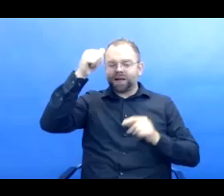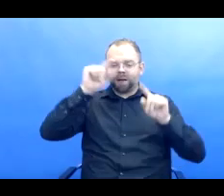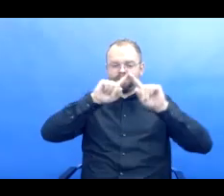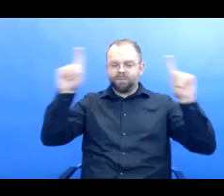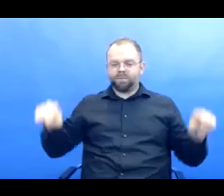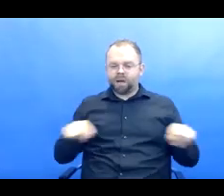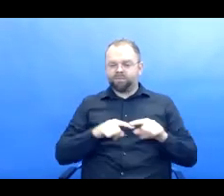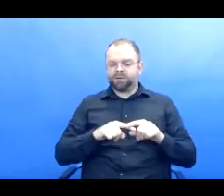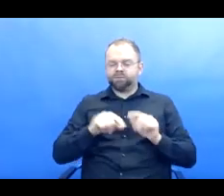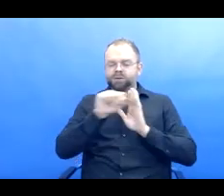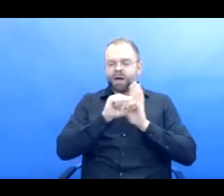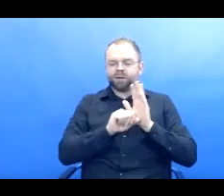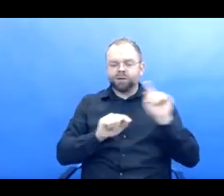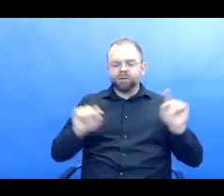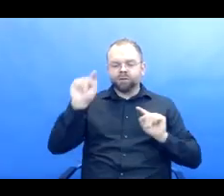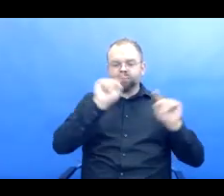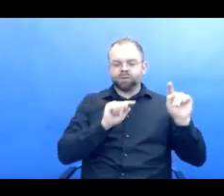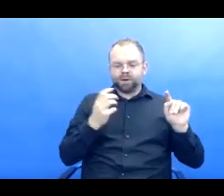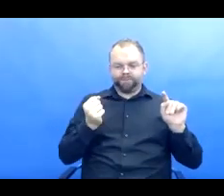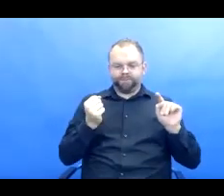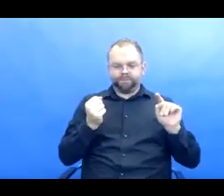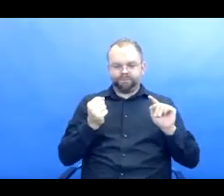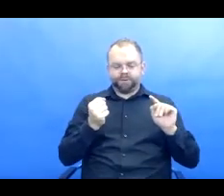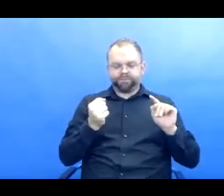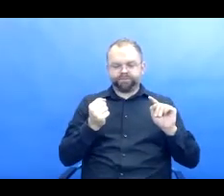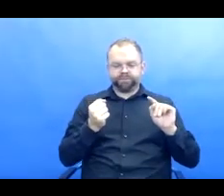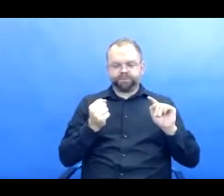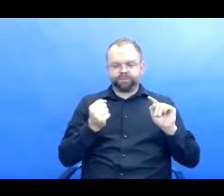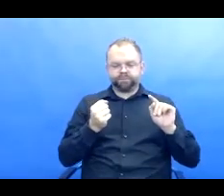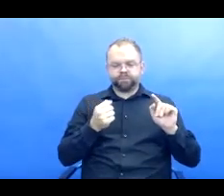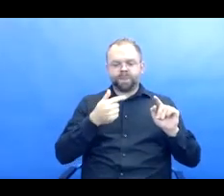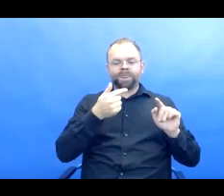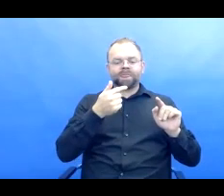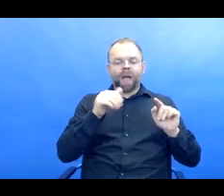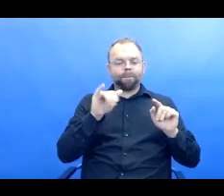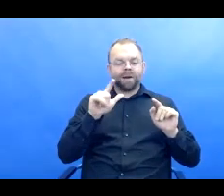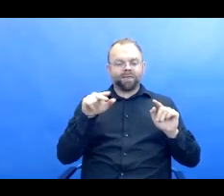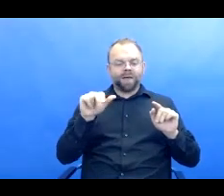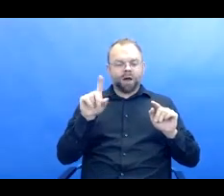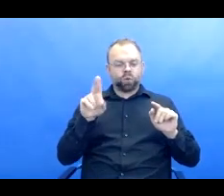of the respondents do not have access to this benefit. And among those who had access,